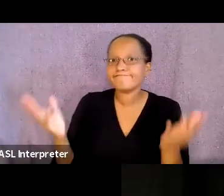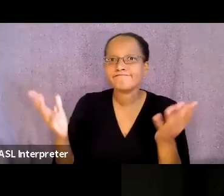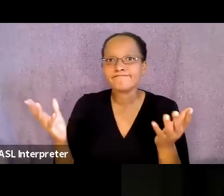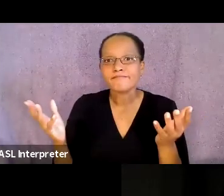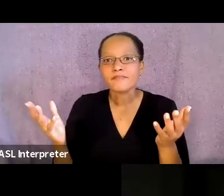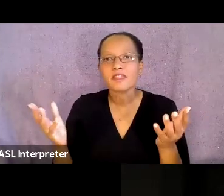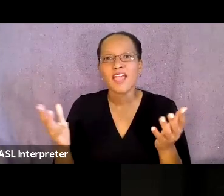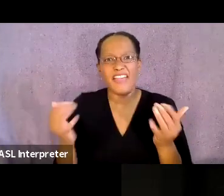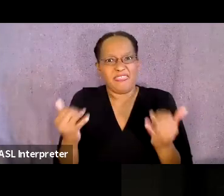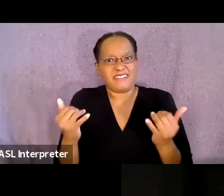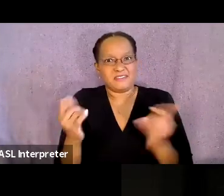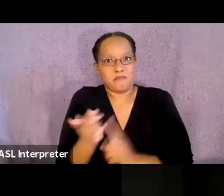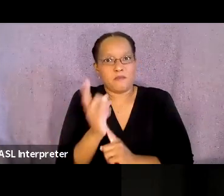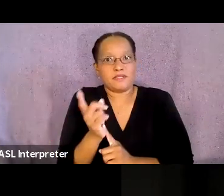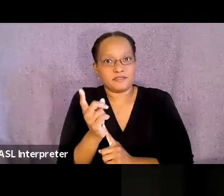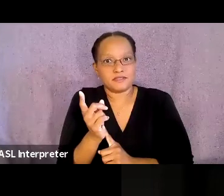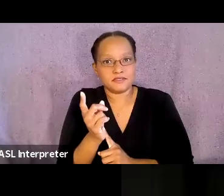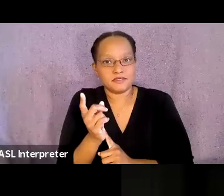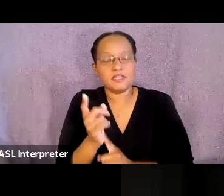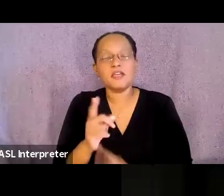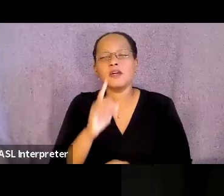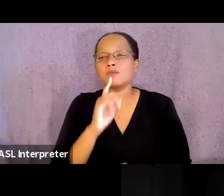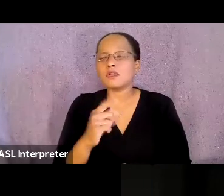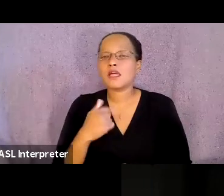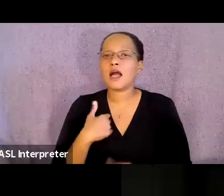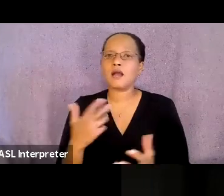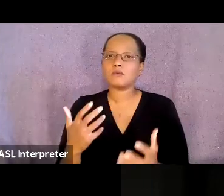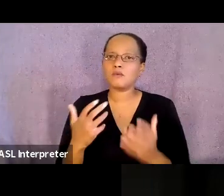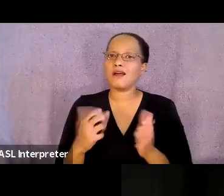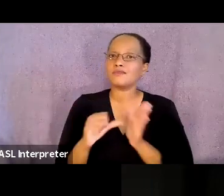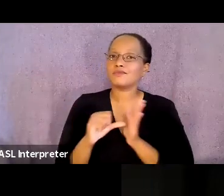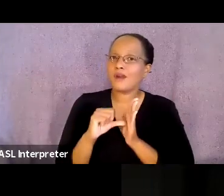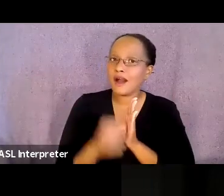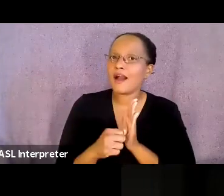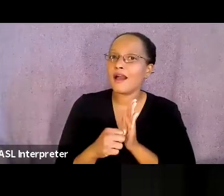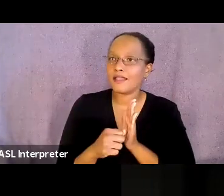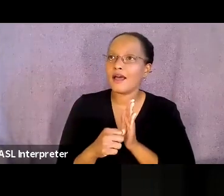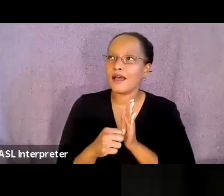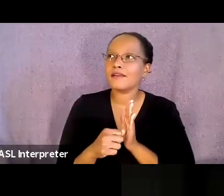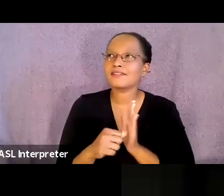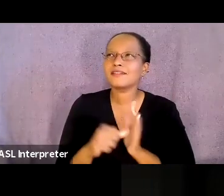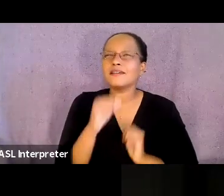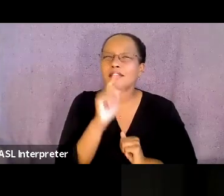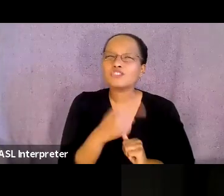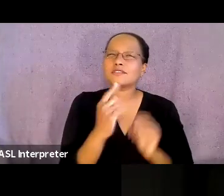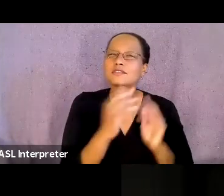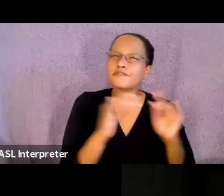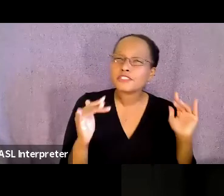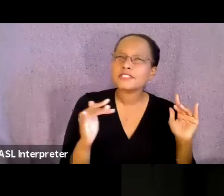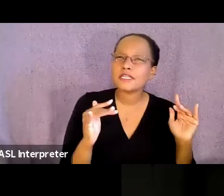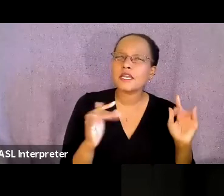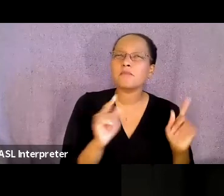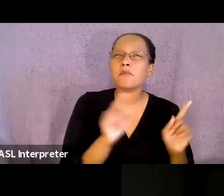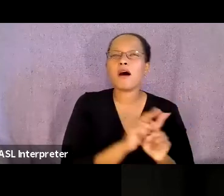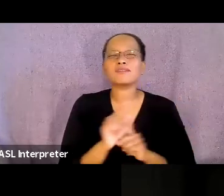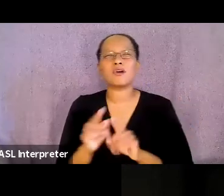in time. And I really wanted to highlight not just the diversity, but the